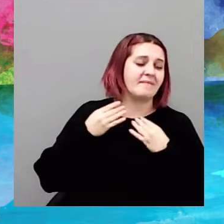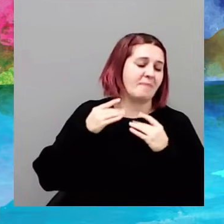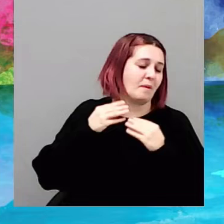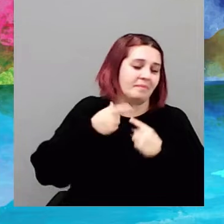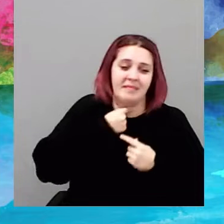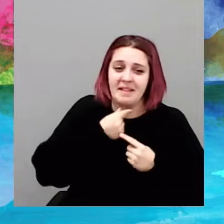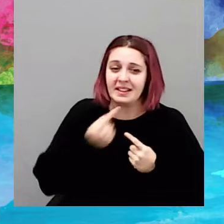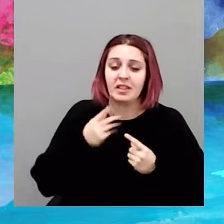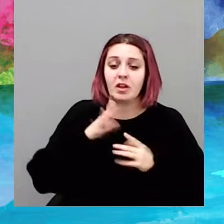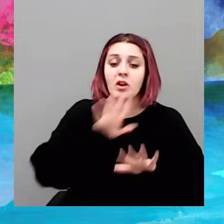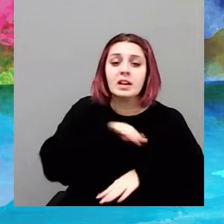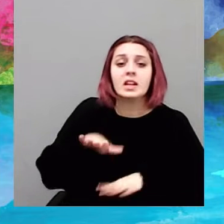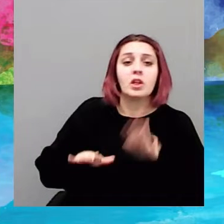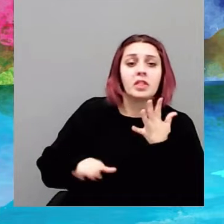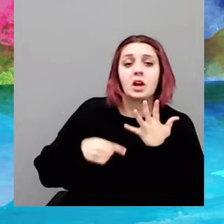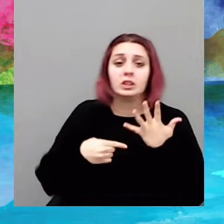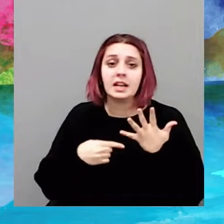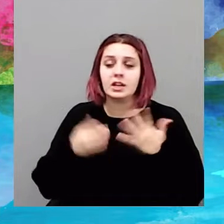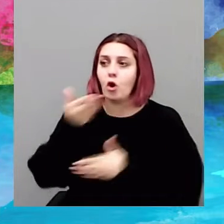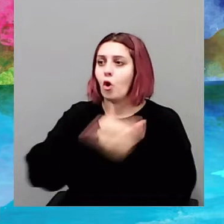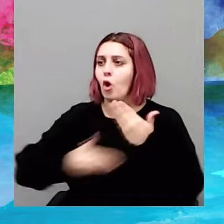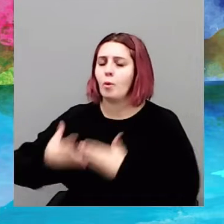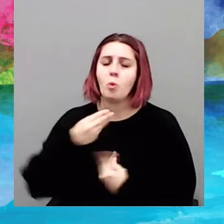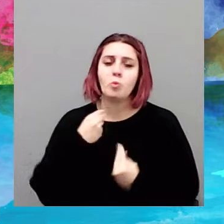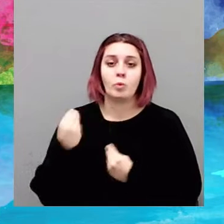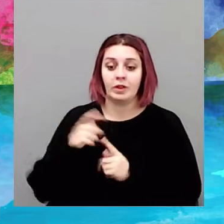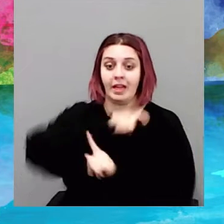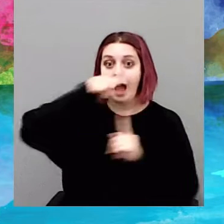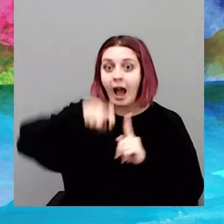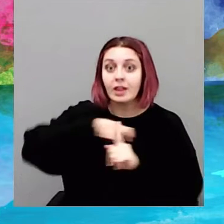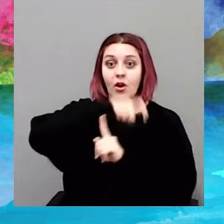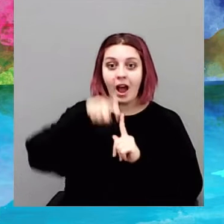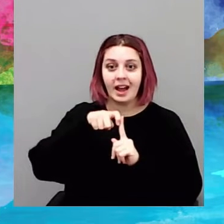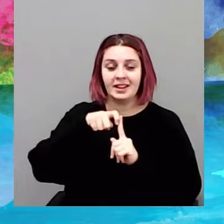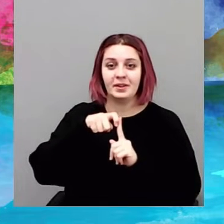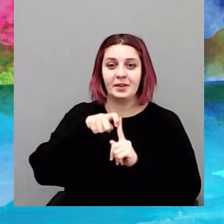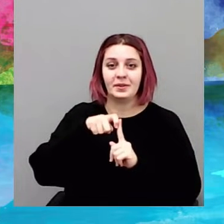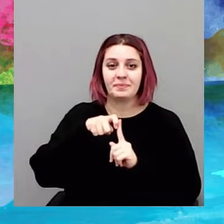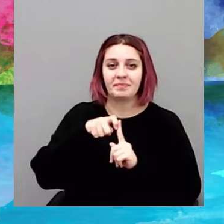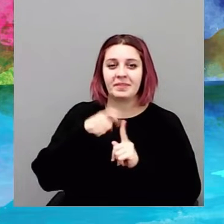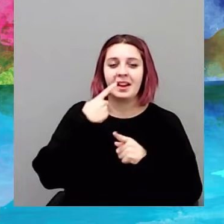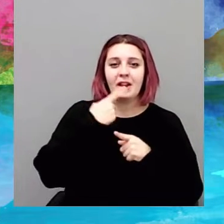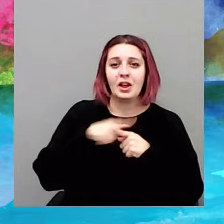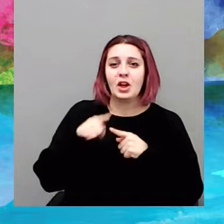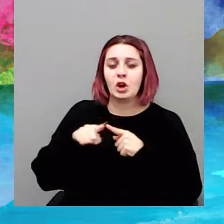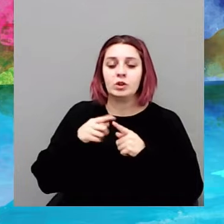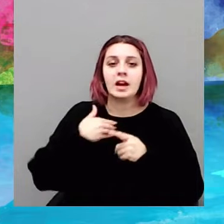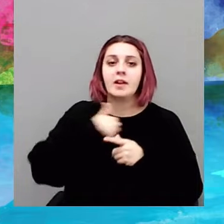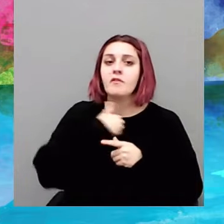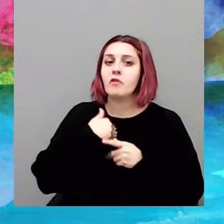We've had really fun workshops with 6 or 7 children, and year after year, we've been adding more and